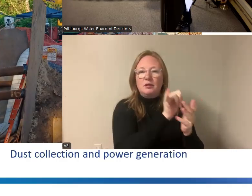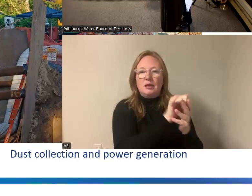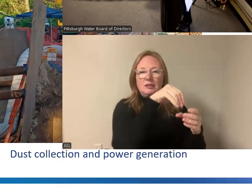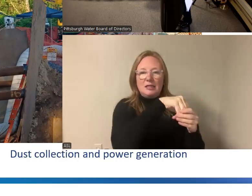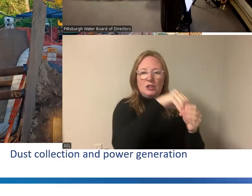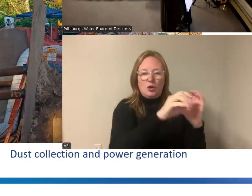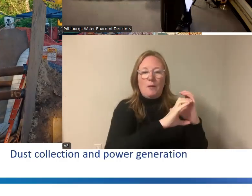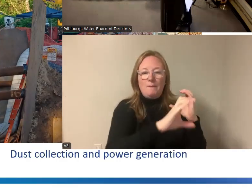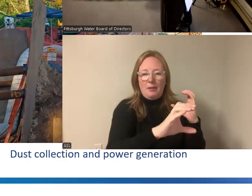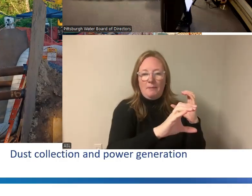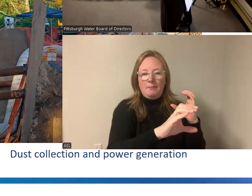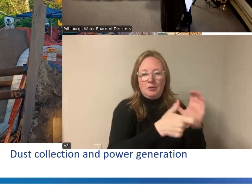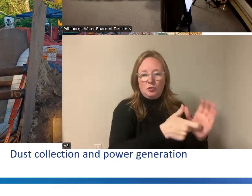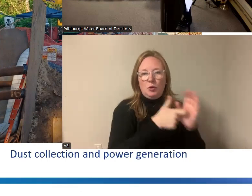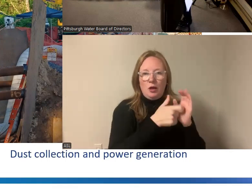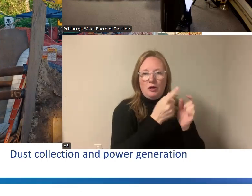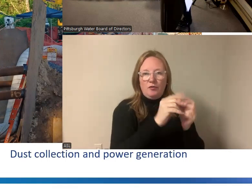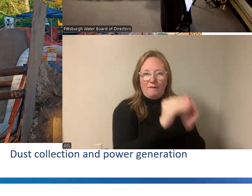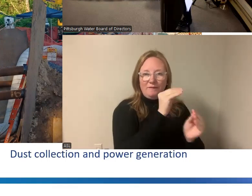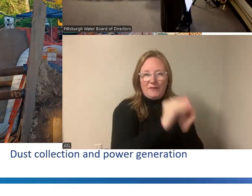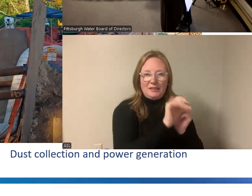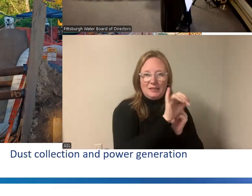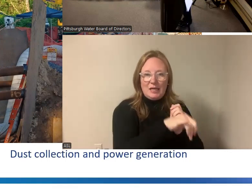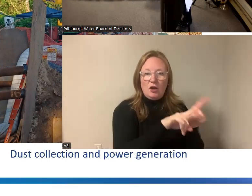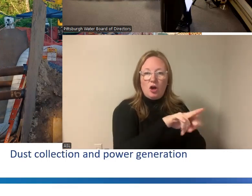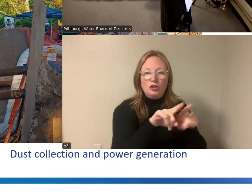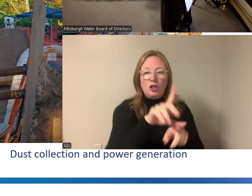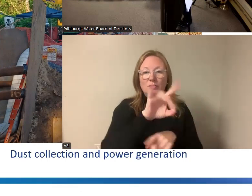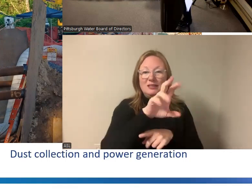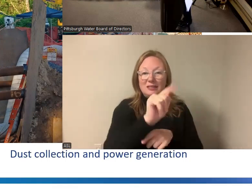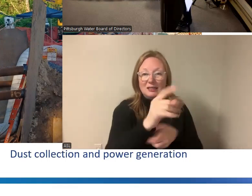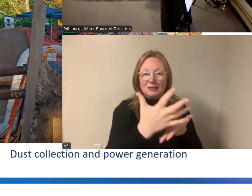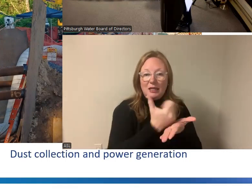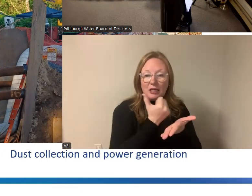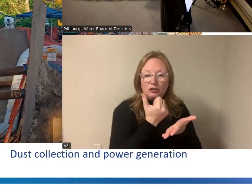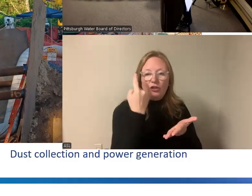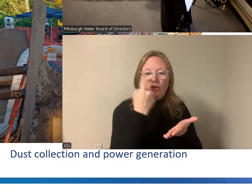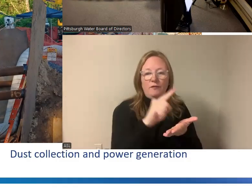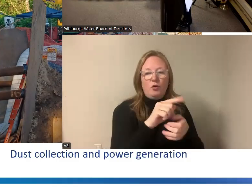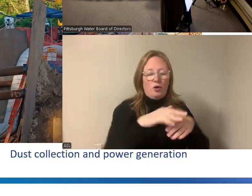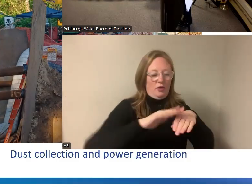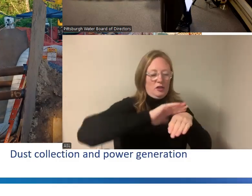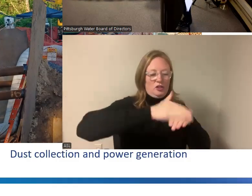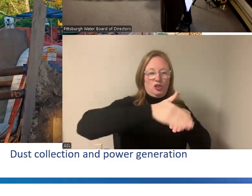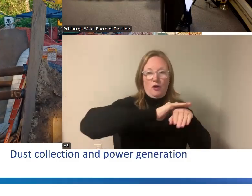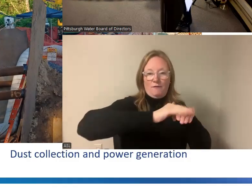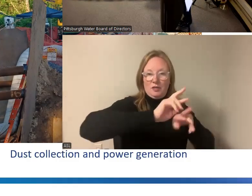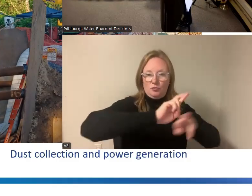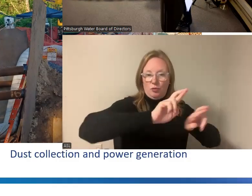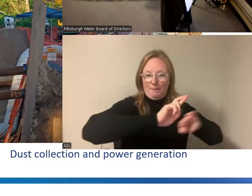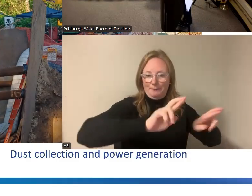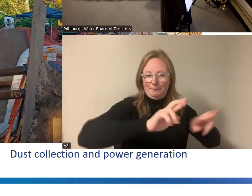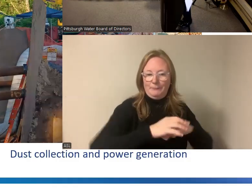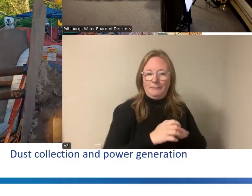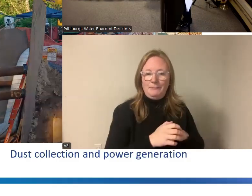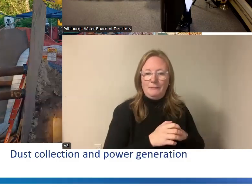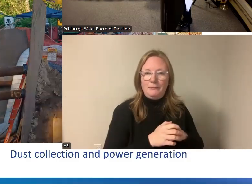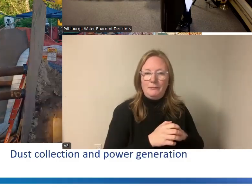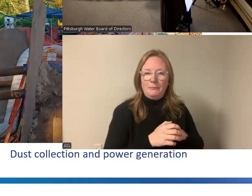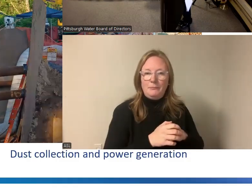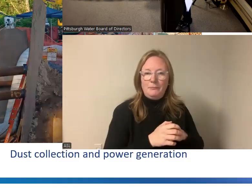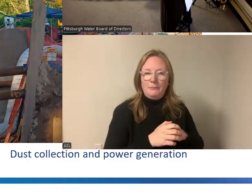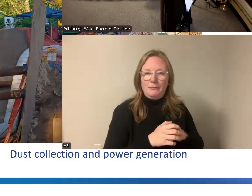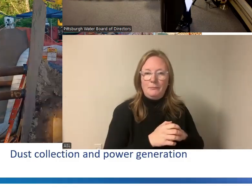pipe required, as well as dust collection for the surface prep, as well as the